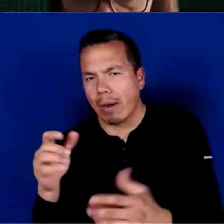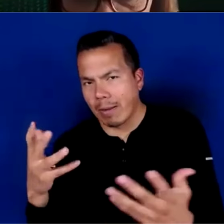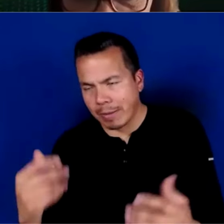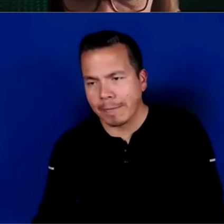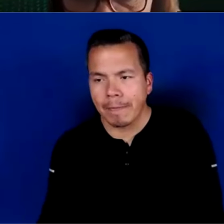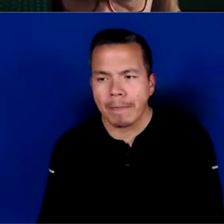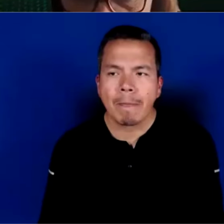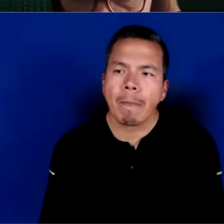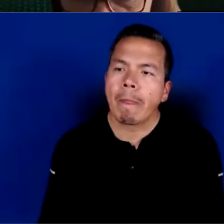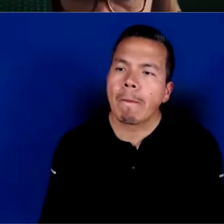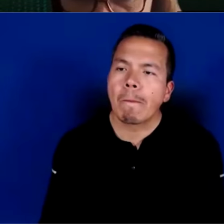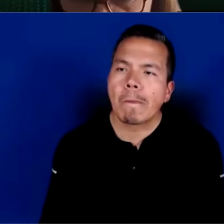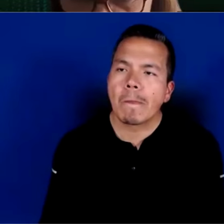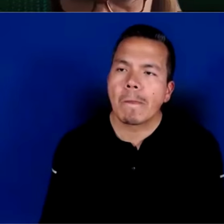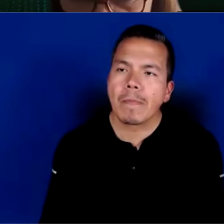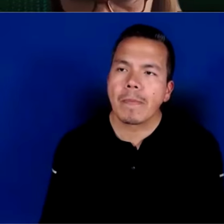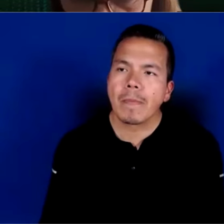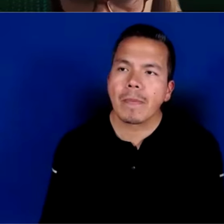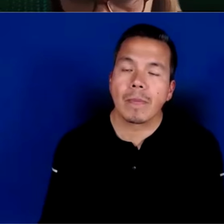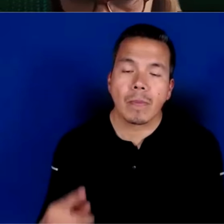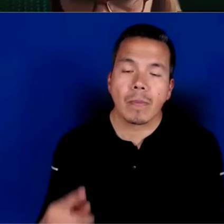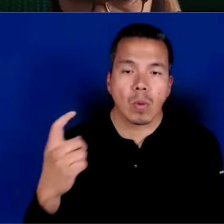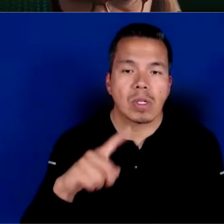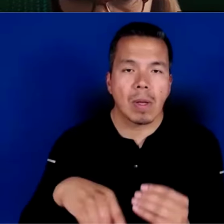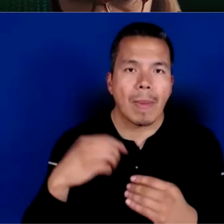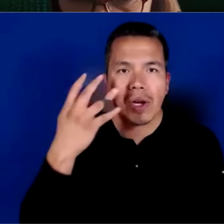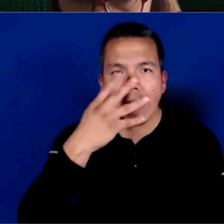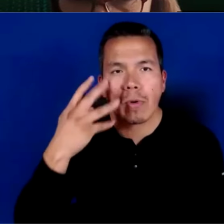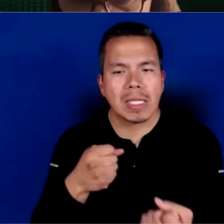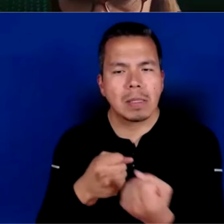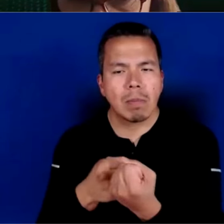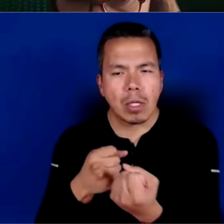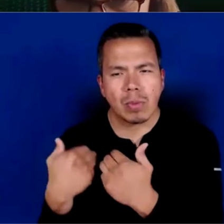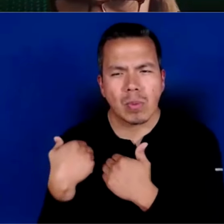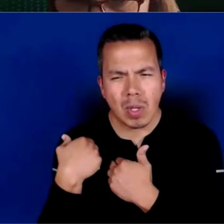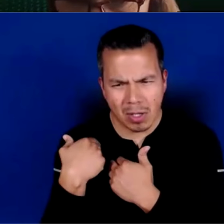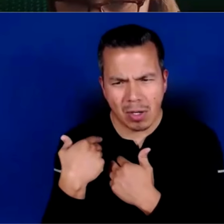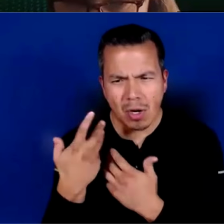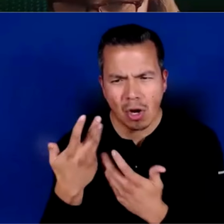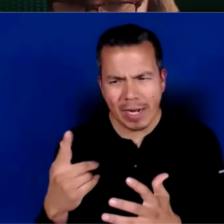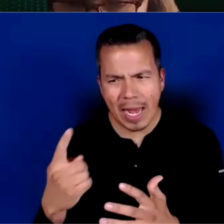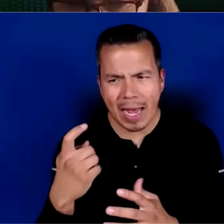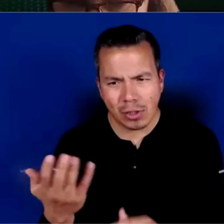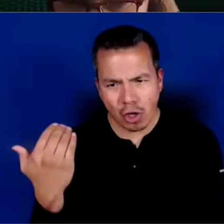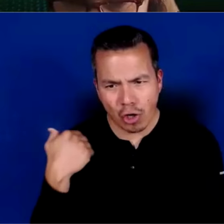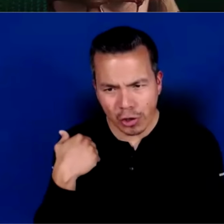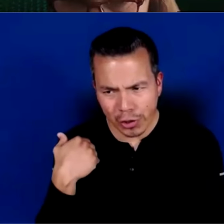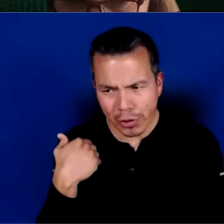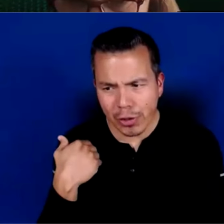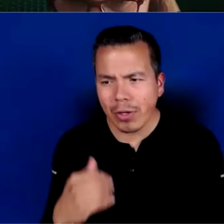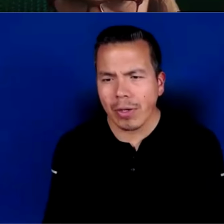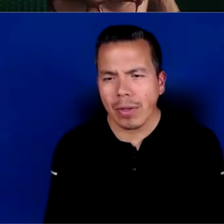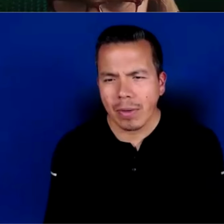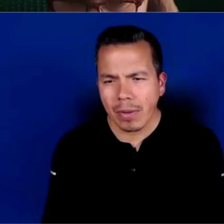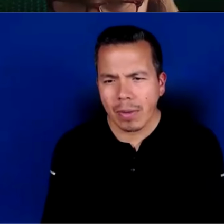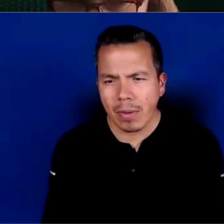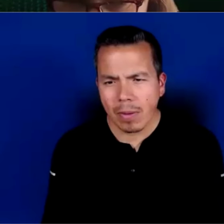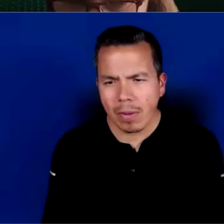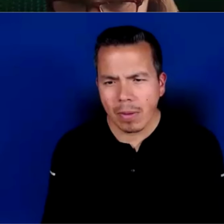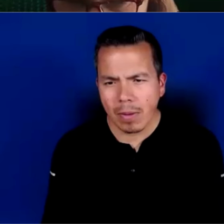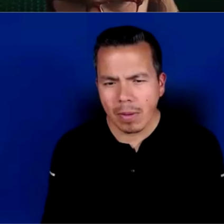It says the question on immigrant sponsor responsibility was asked earlier, which is why the contact